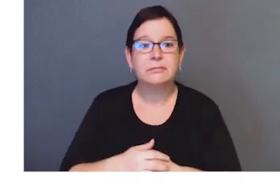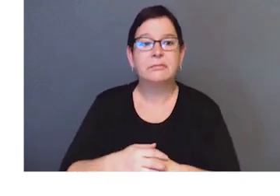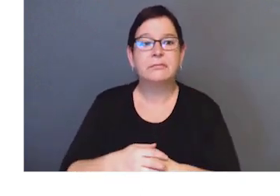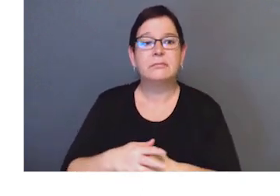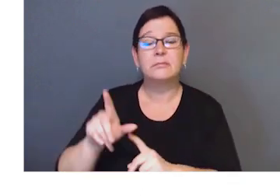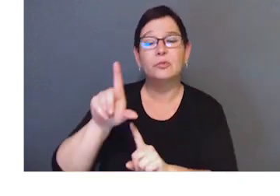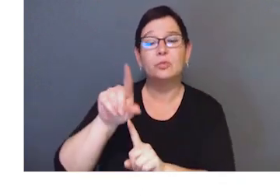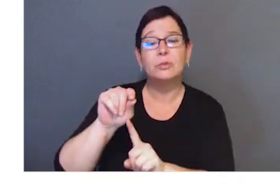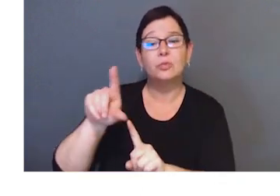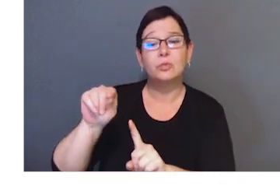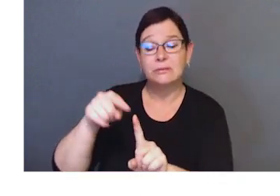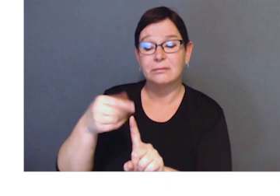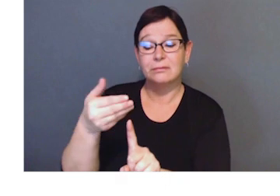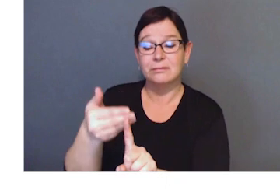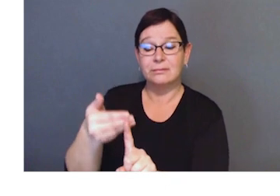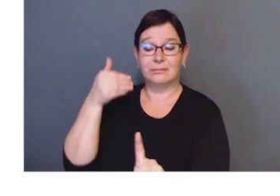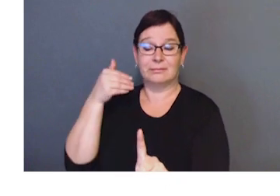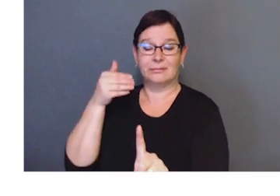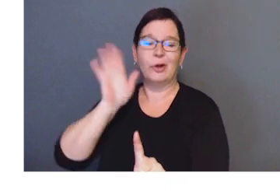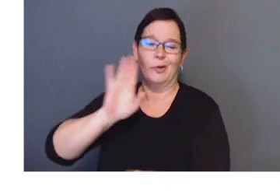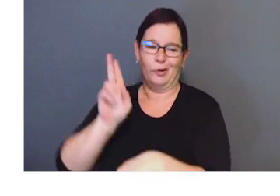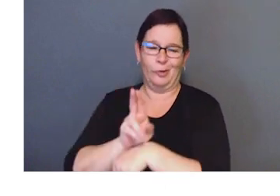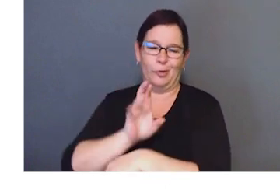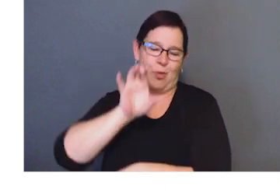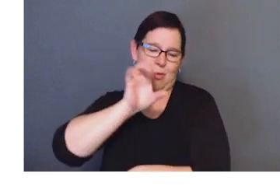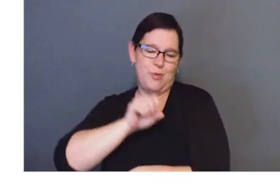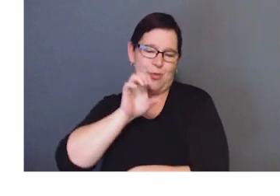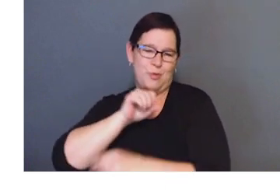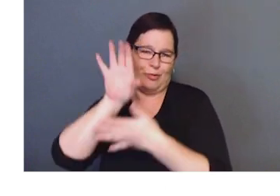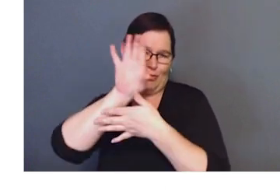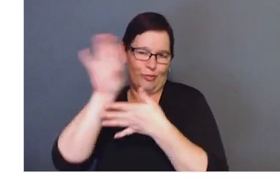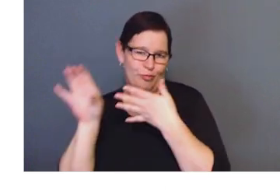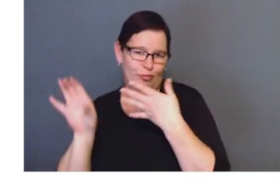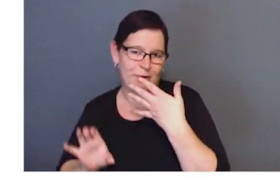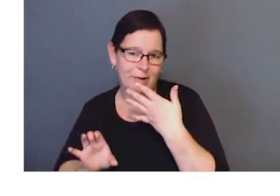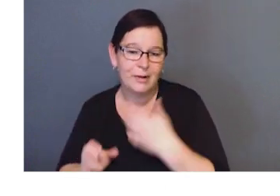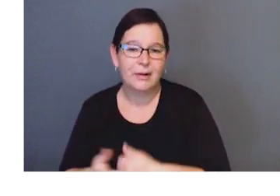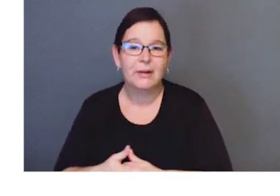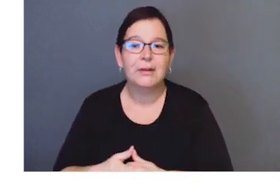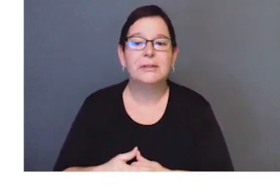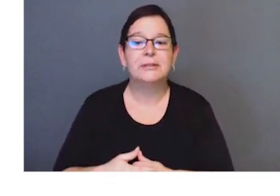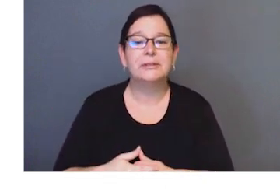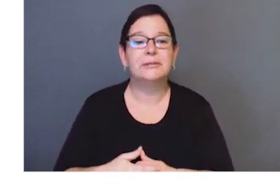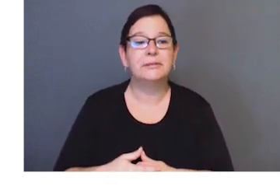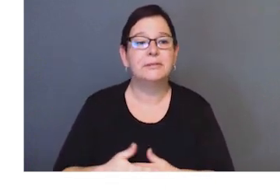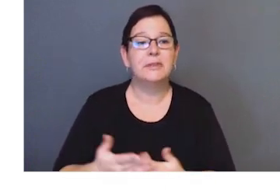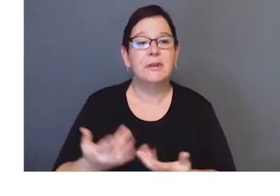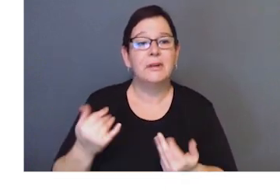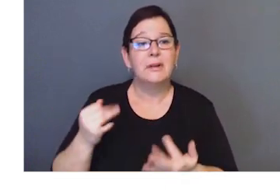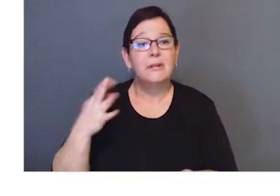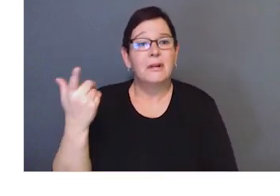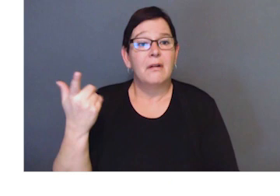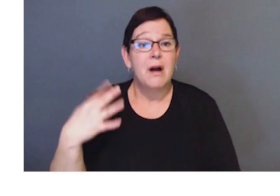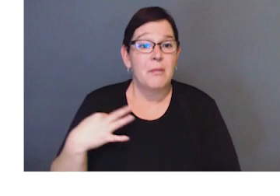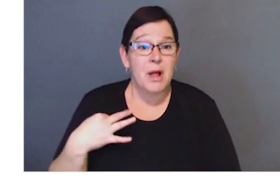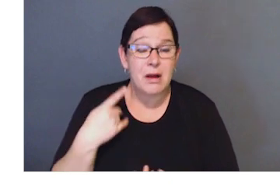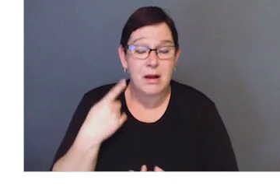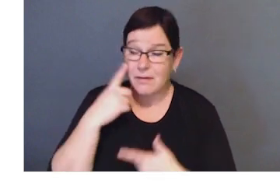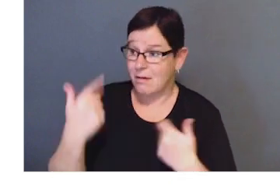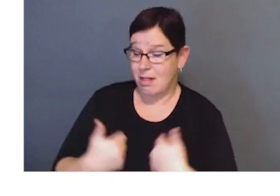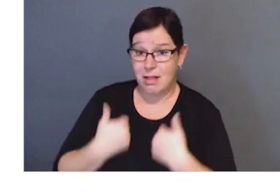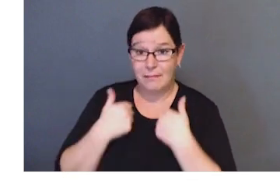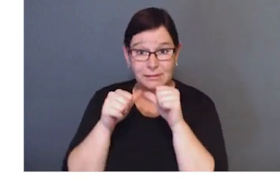example, if you're applying for life-sustaining therapy for 2020 or prior years, the information provided by your